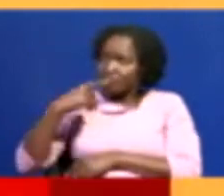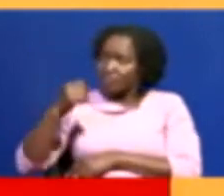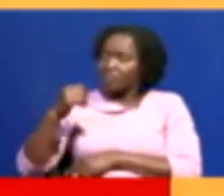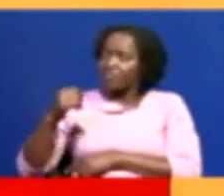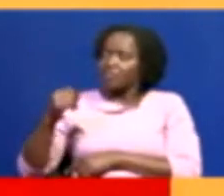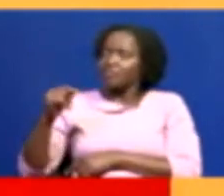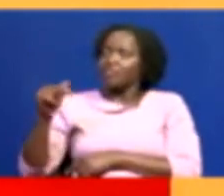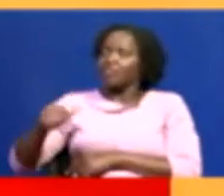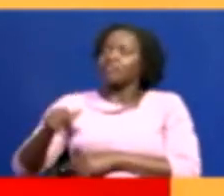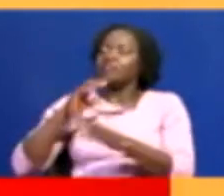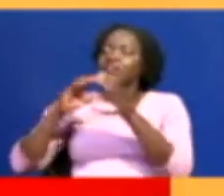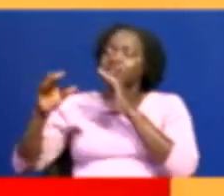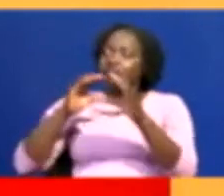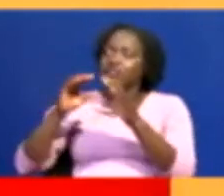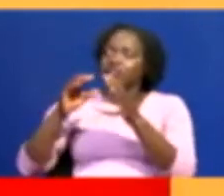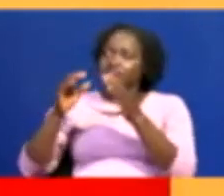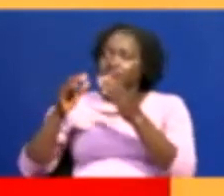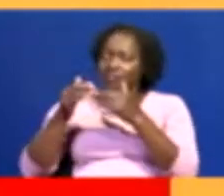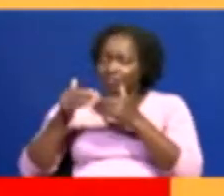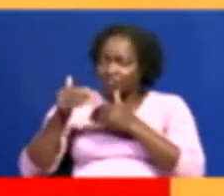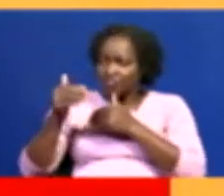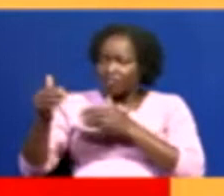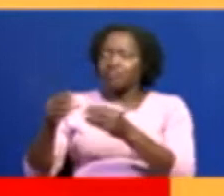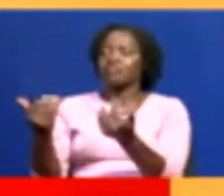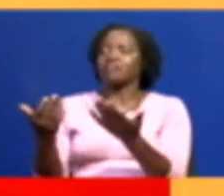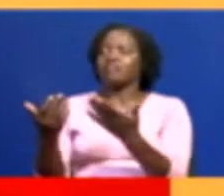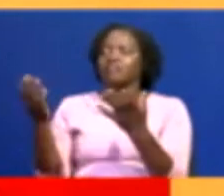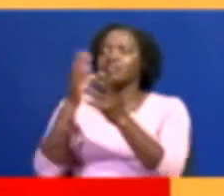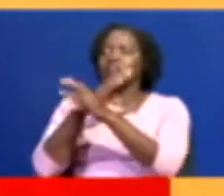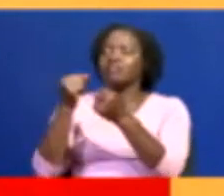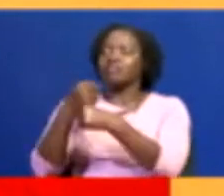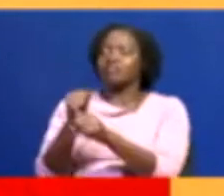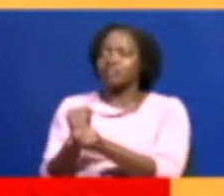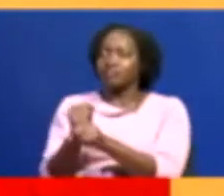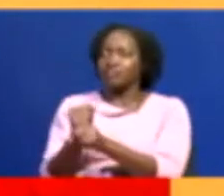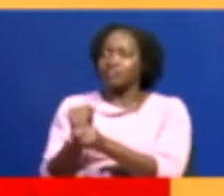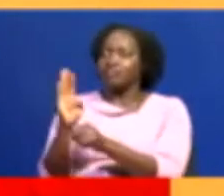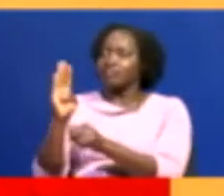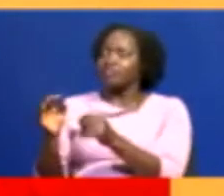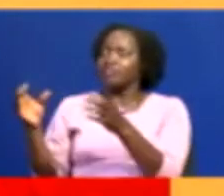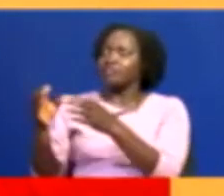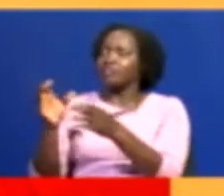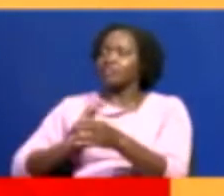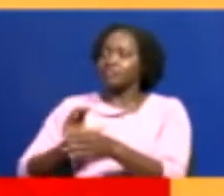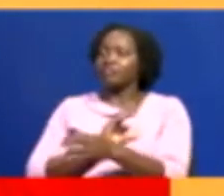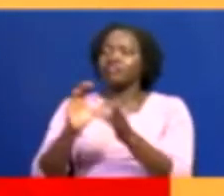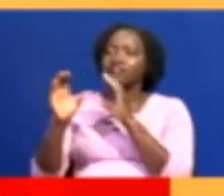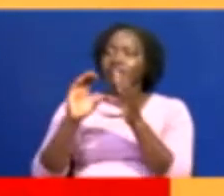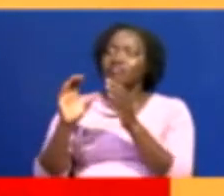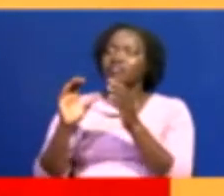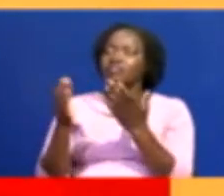first of all have conversations that are very forward-looking. The president formed the bipartisan committee, mm-hmm. and was supposed to have a conversation